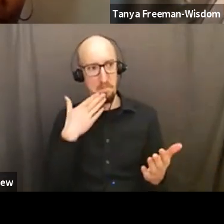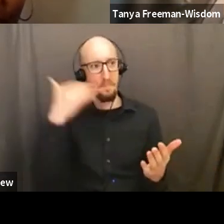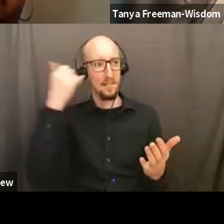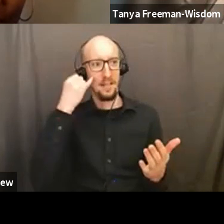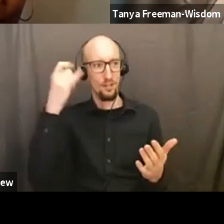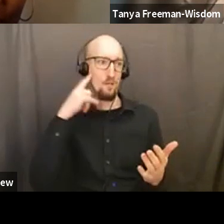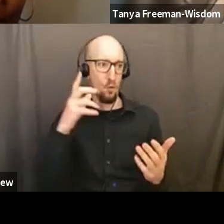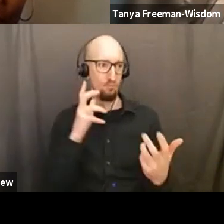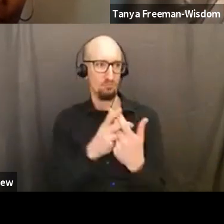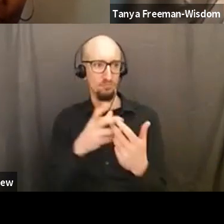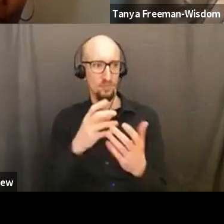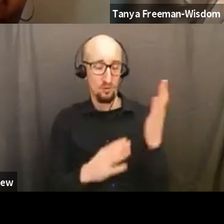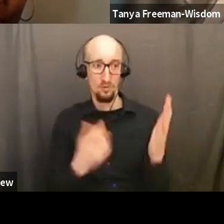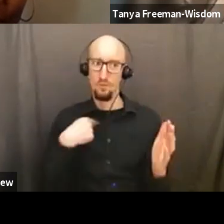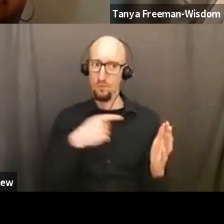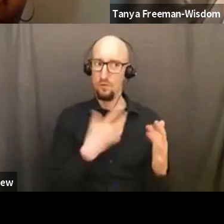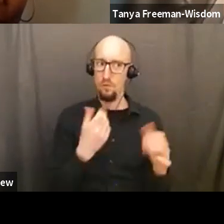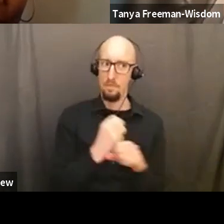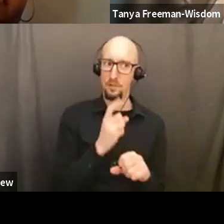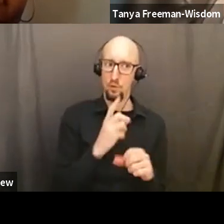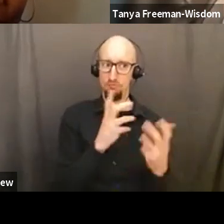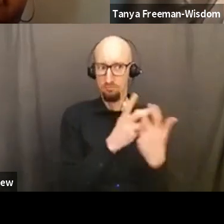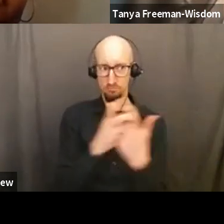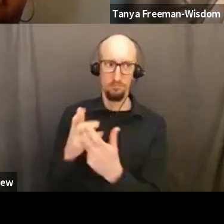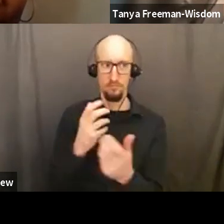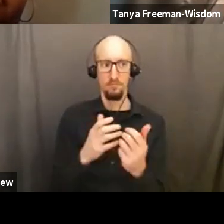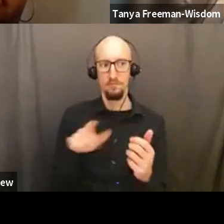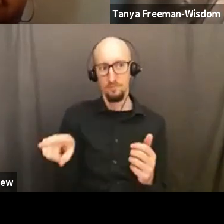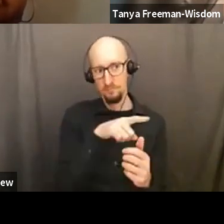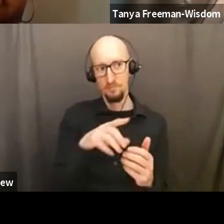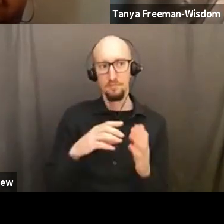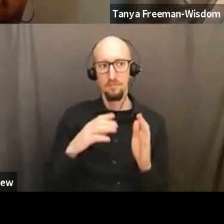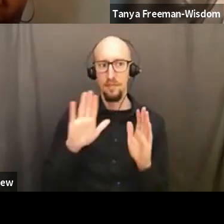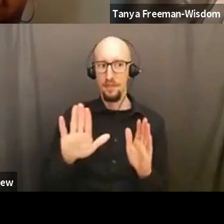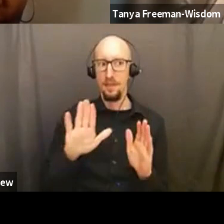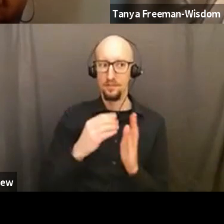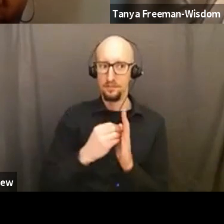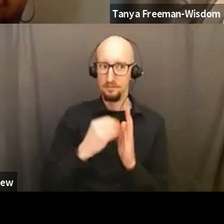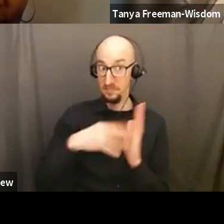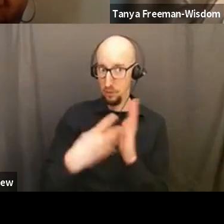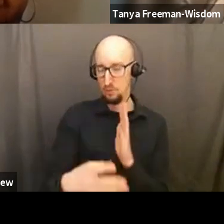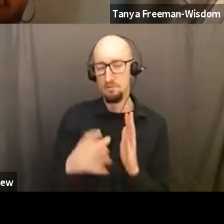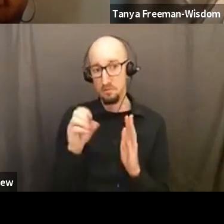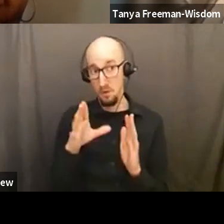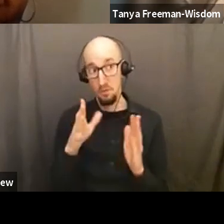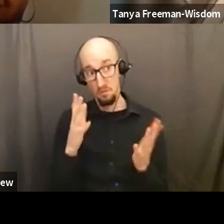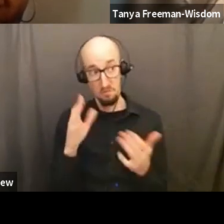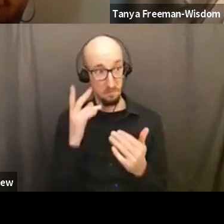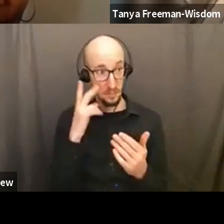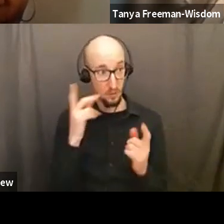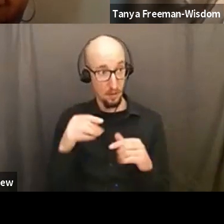we're accommodating schedules, right? And we'll take it from there. It's